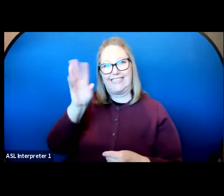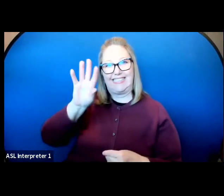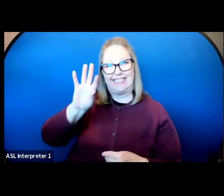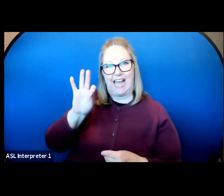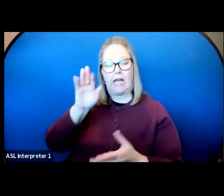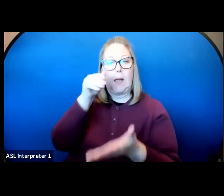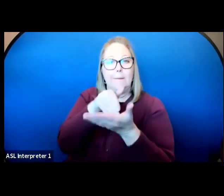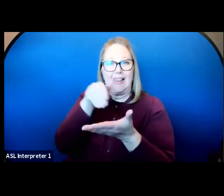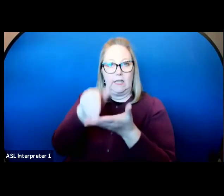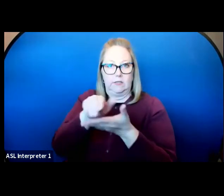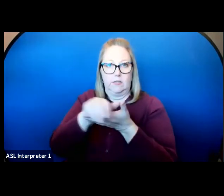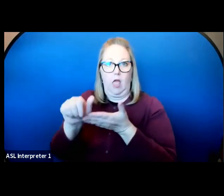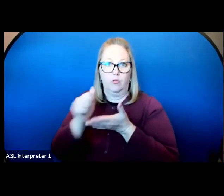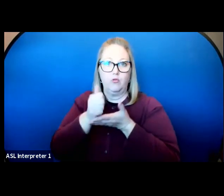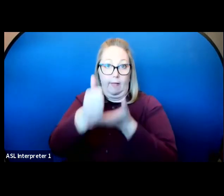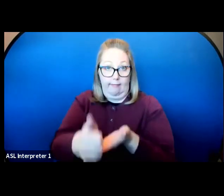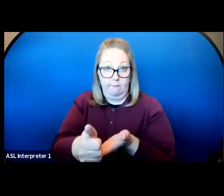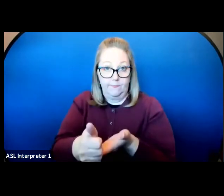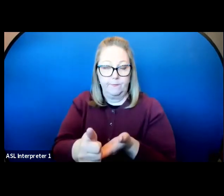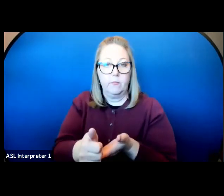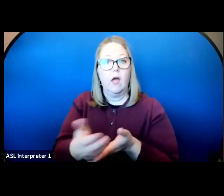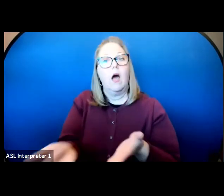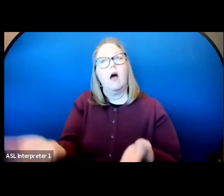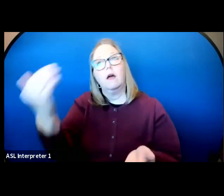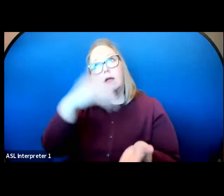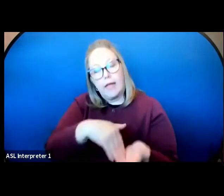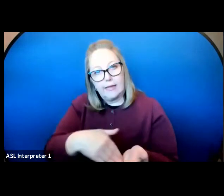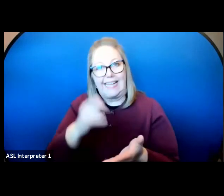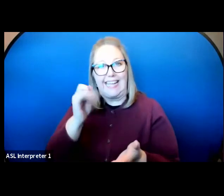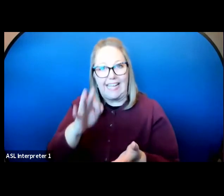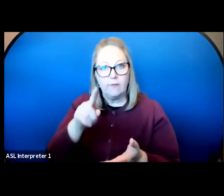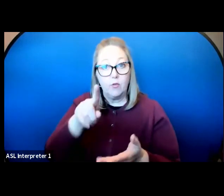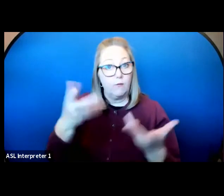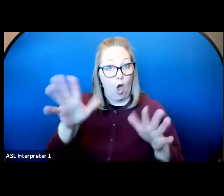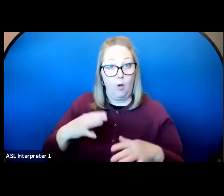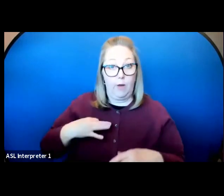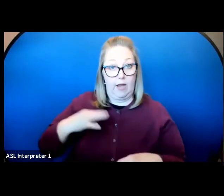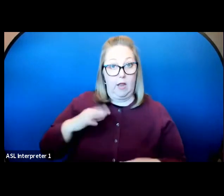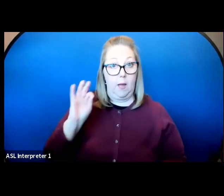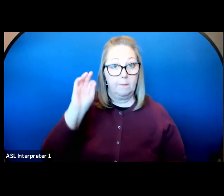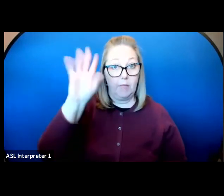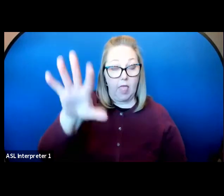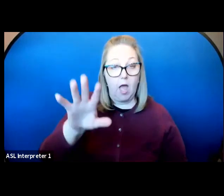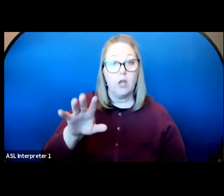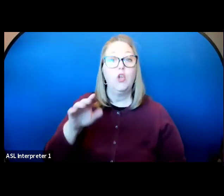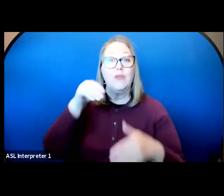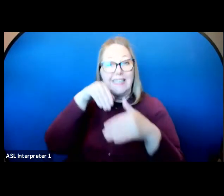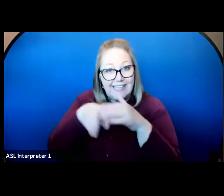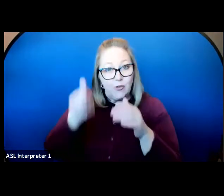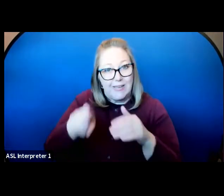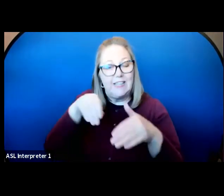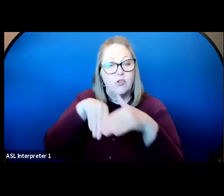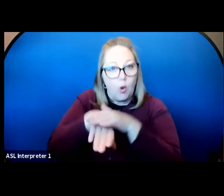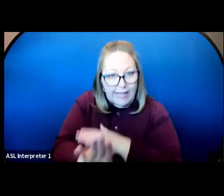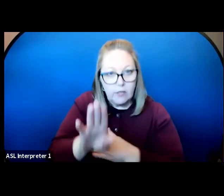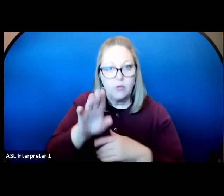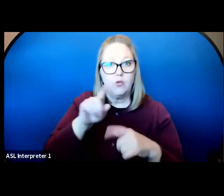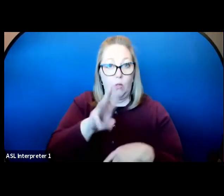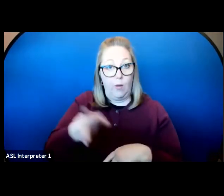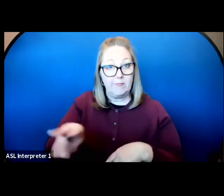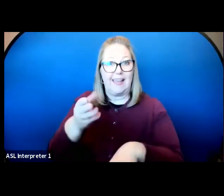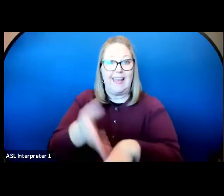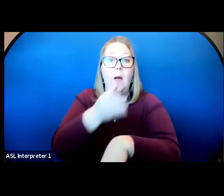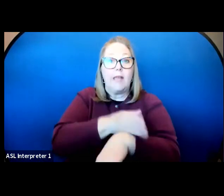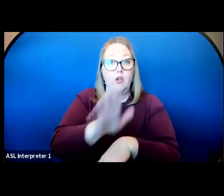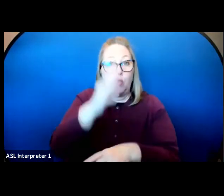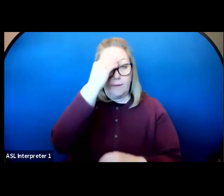jurisdictions dollars. Again, I want to emphasize if you are in the queue, you must go back to the website and update your